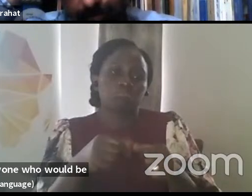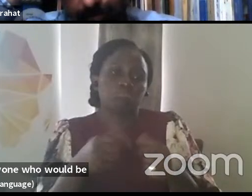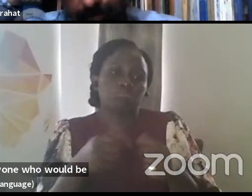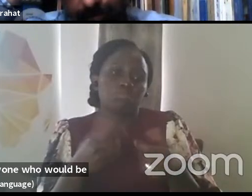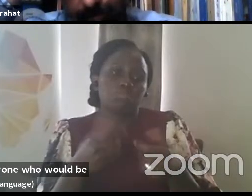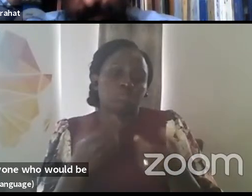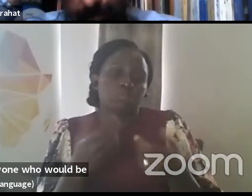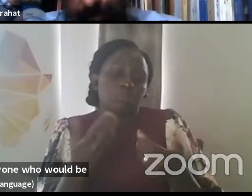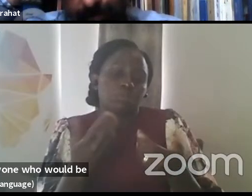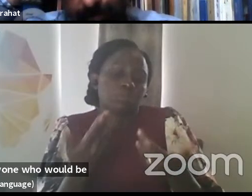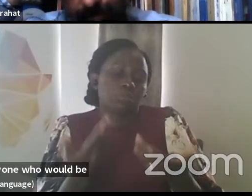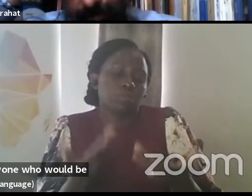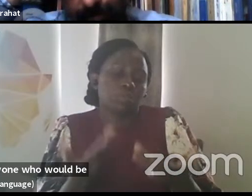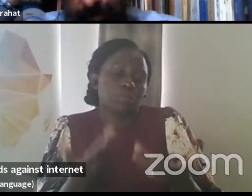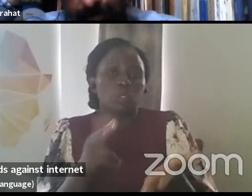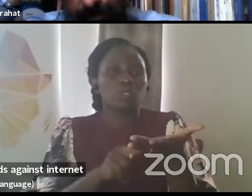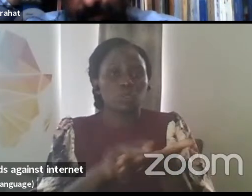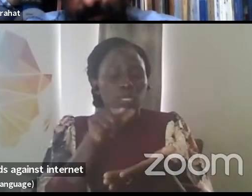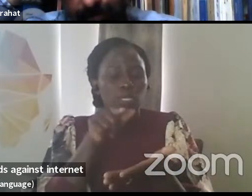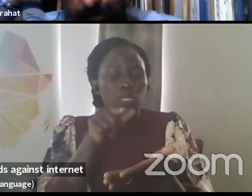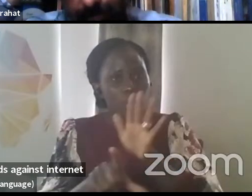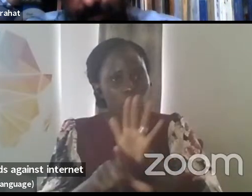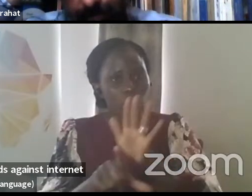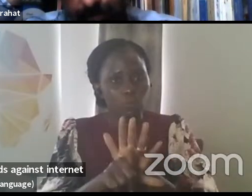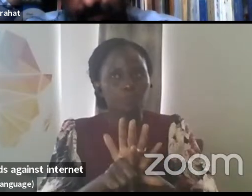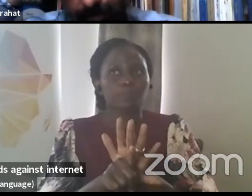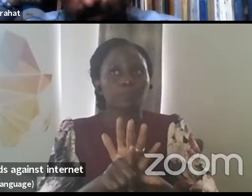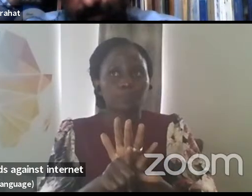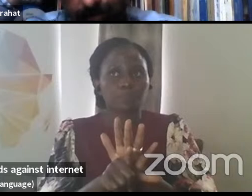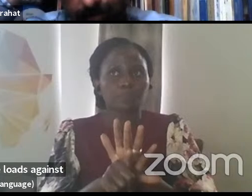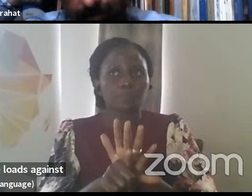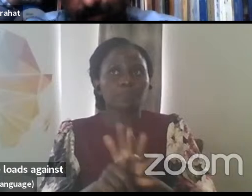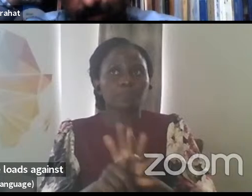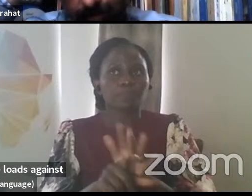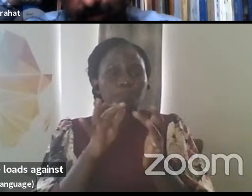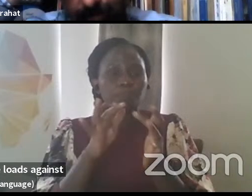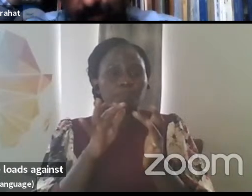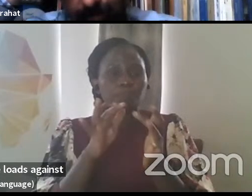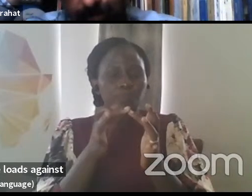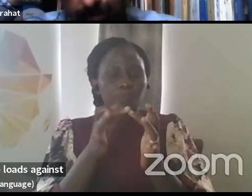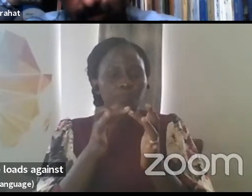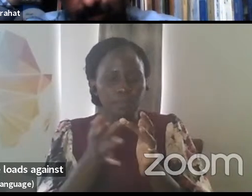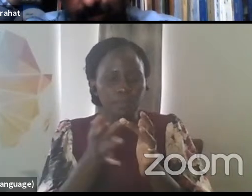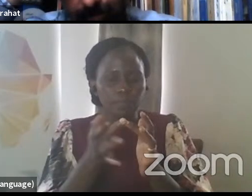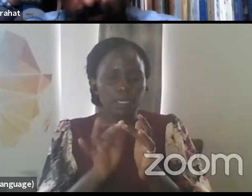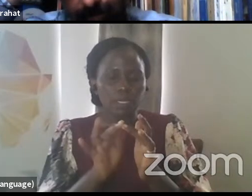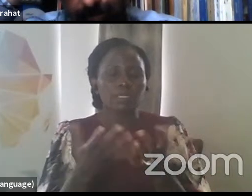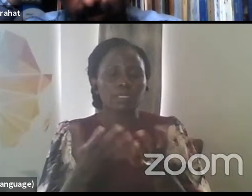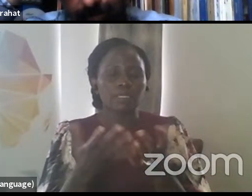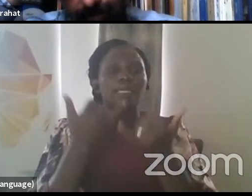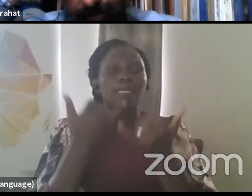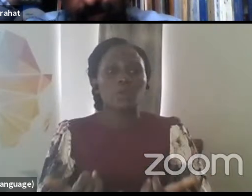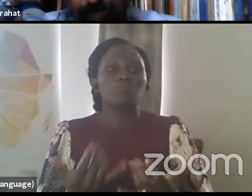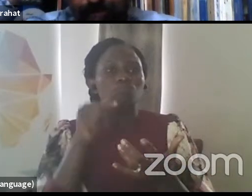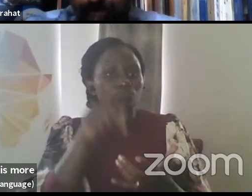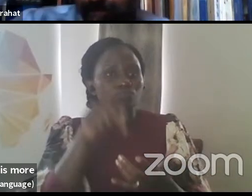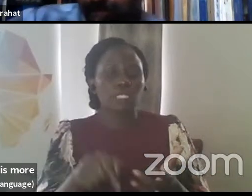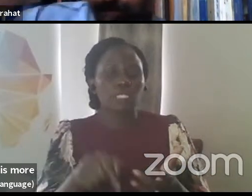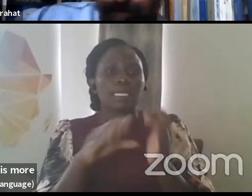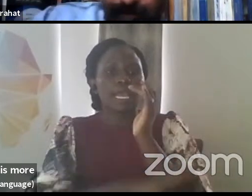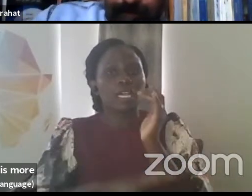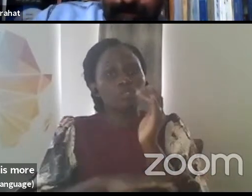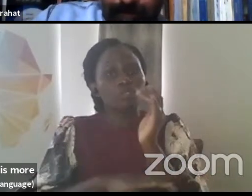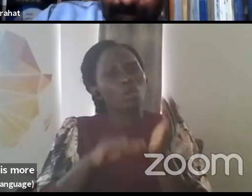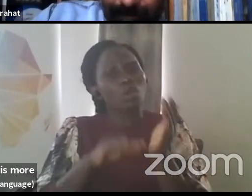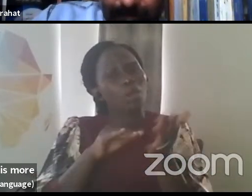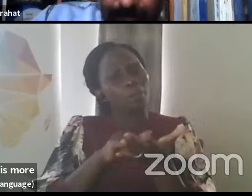those laws against internet freedoms. Now, the case in other countries is more, I would say,